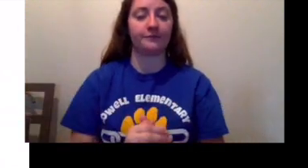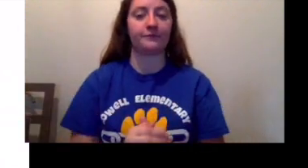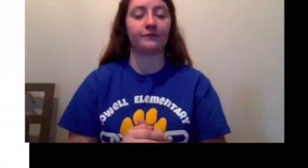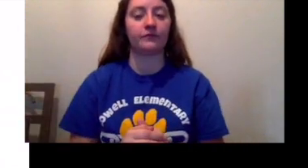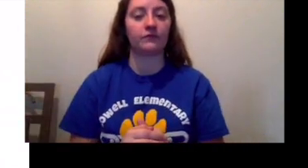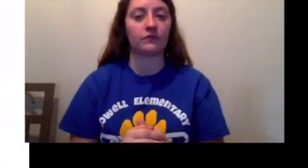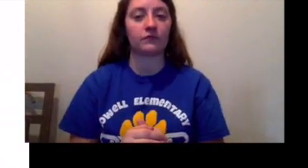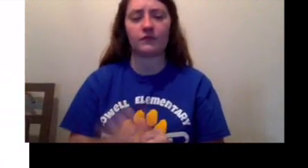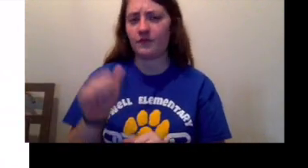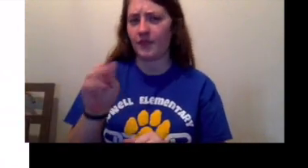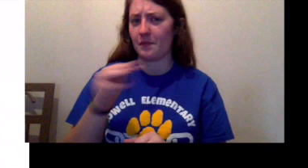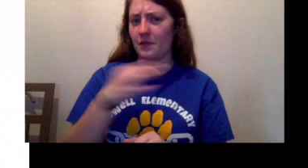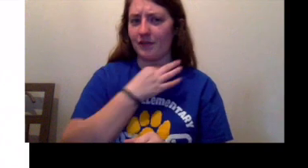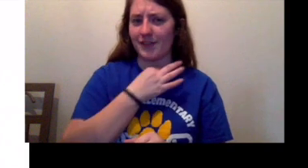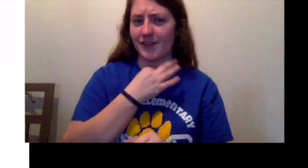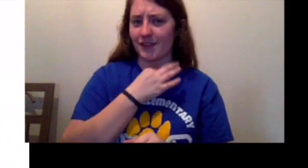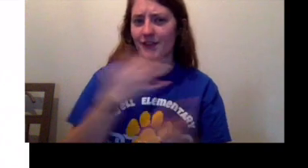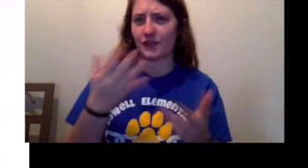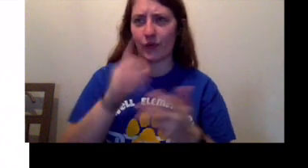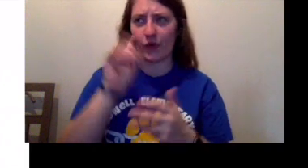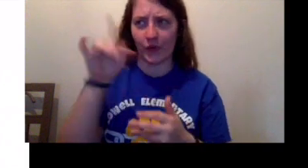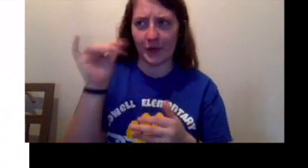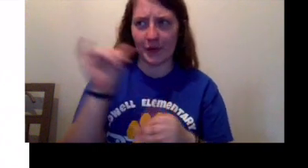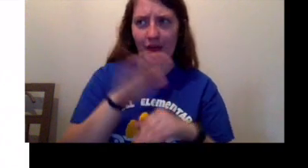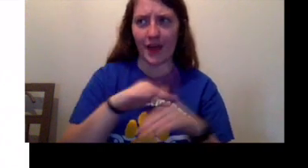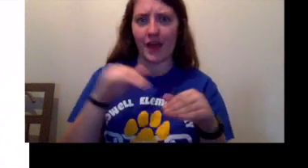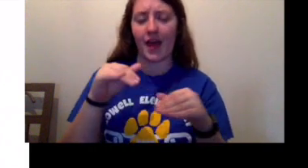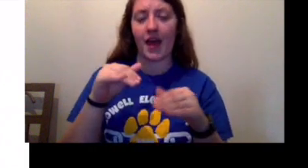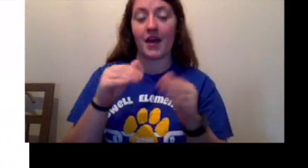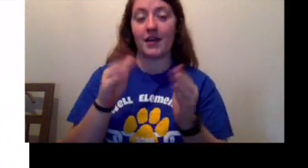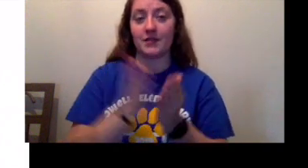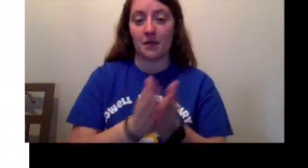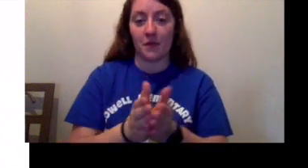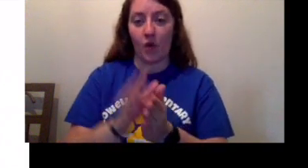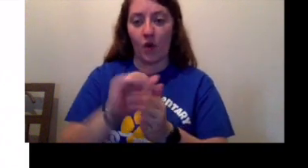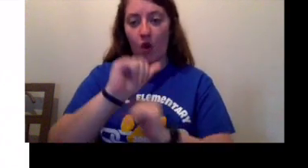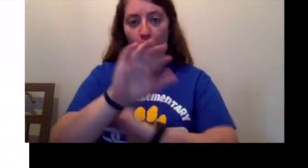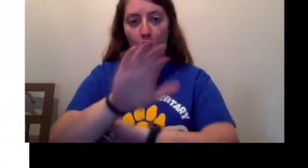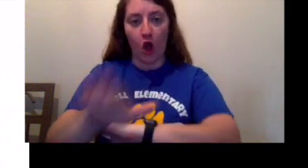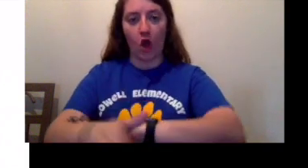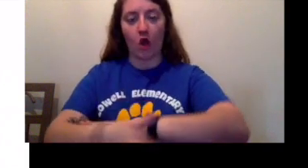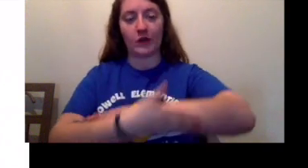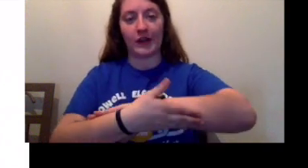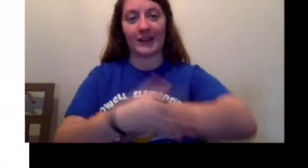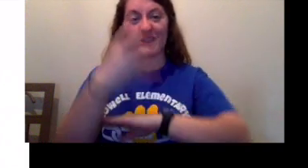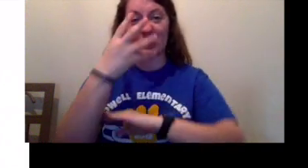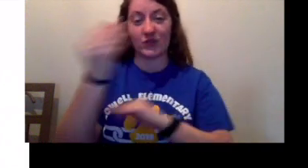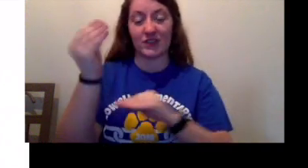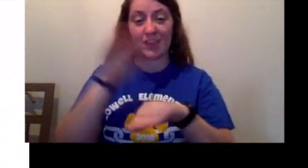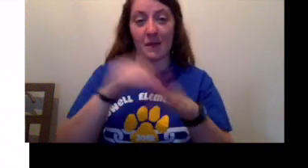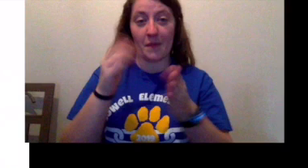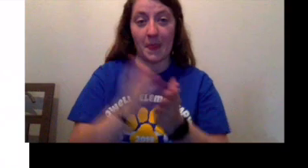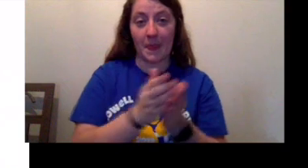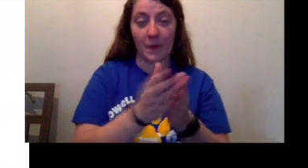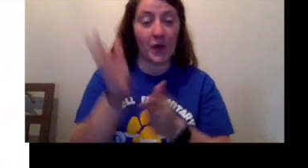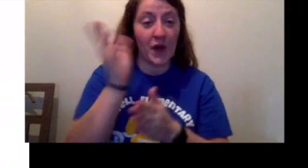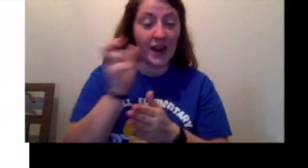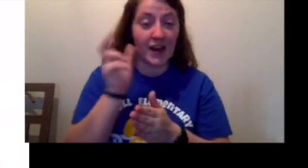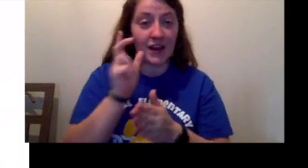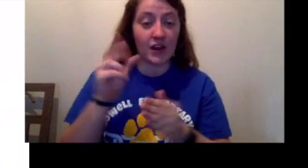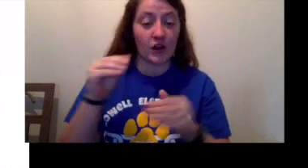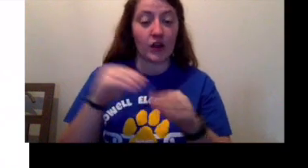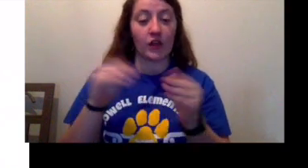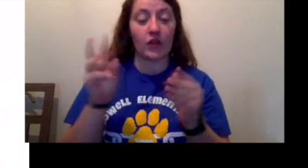Anne-Marie wondered what it would be like to be on a boat all night, to lie at anchor, hearing the sea slap against the